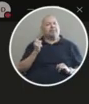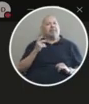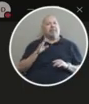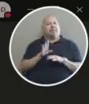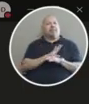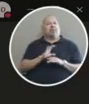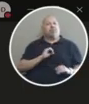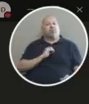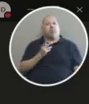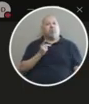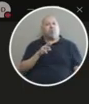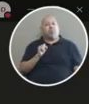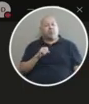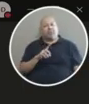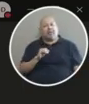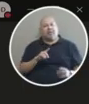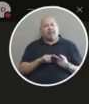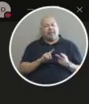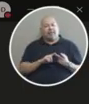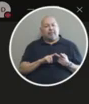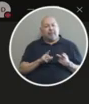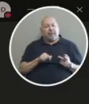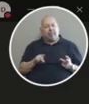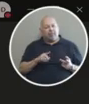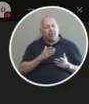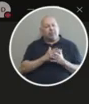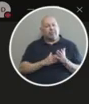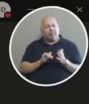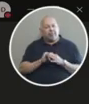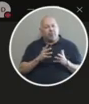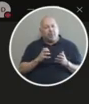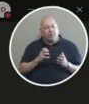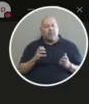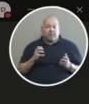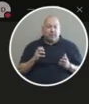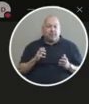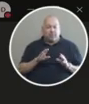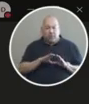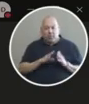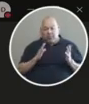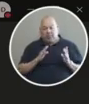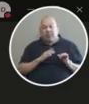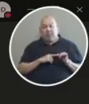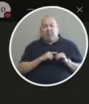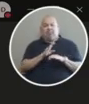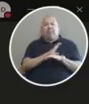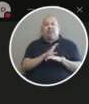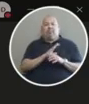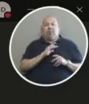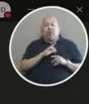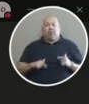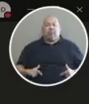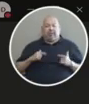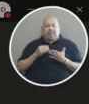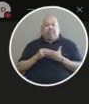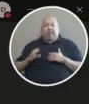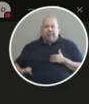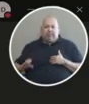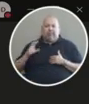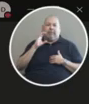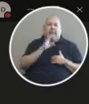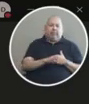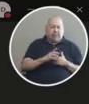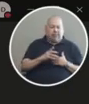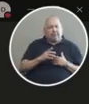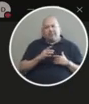business owners, small business owners, and there is some that once you open your first business, you put your whole life savings, you over